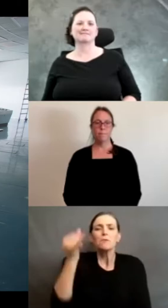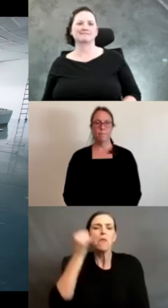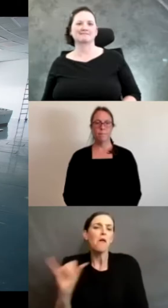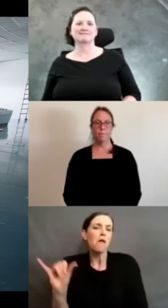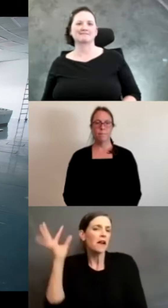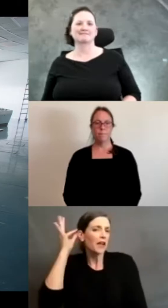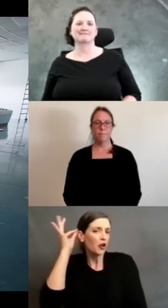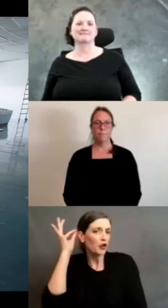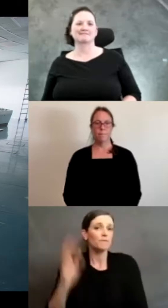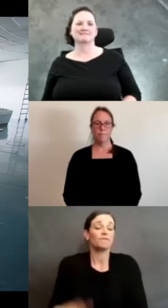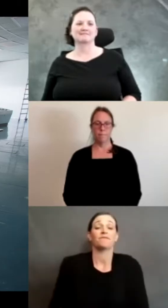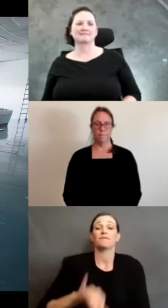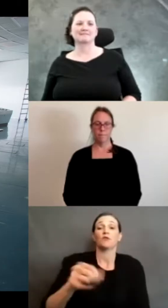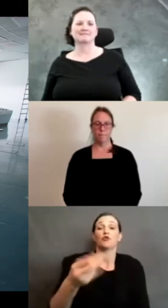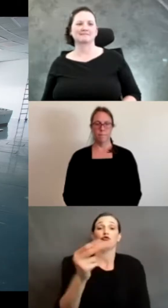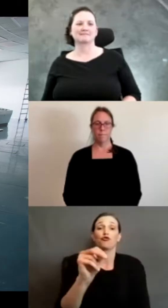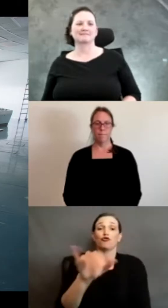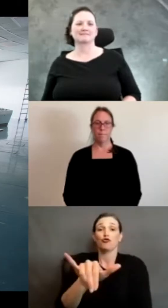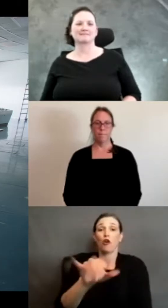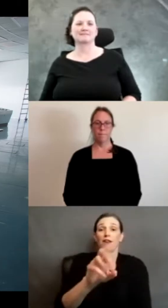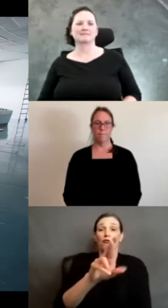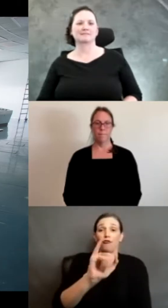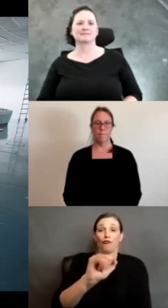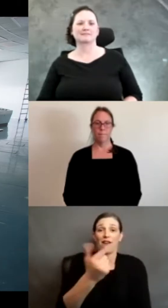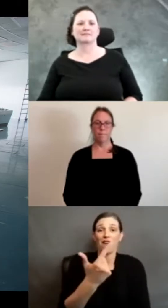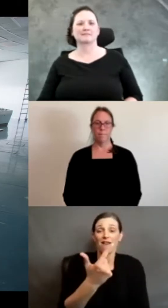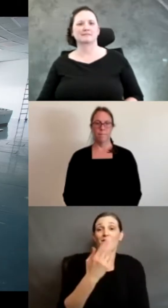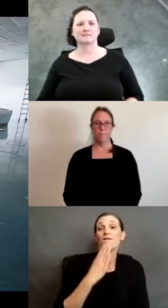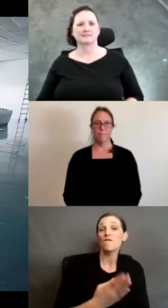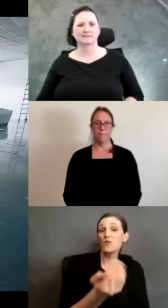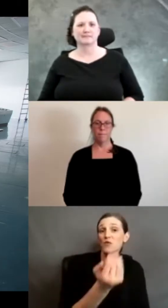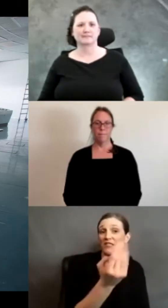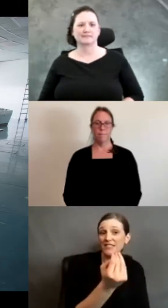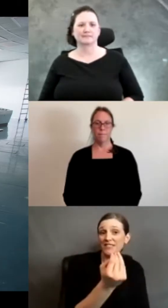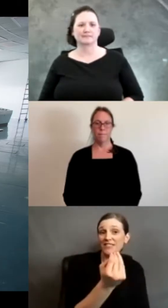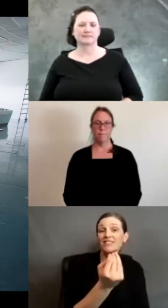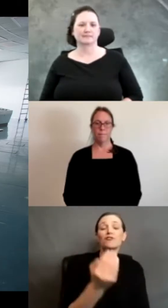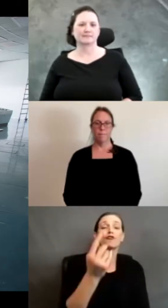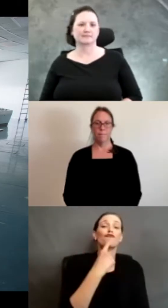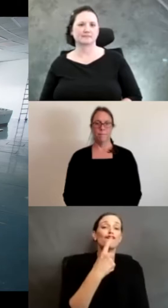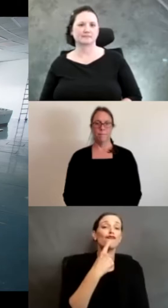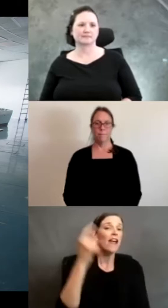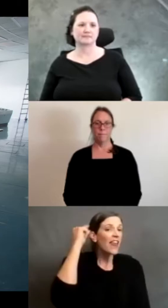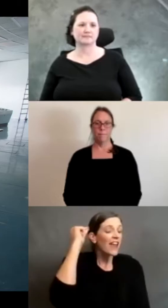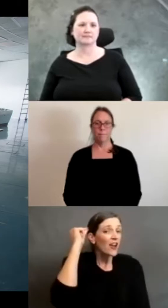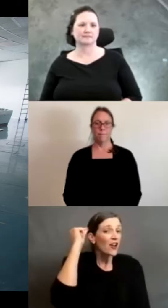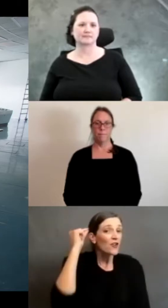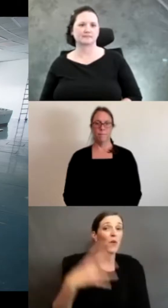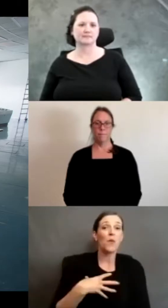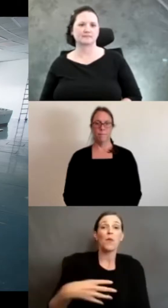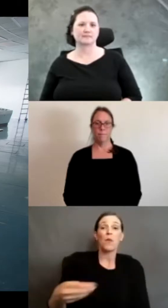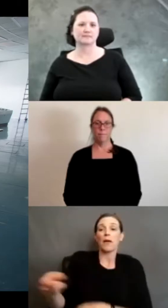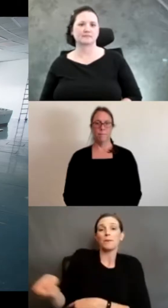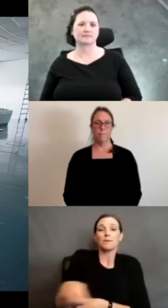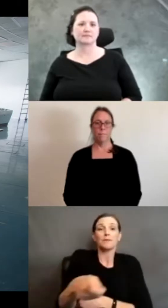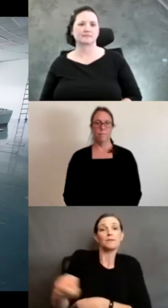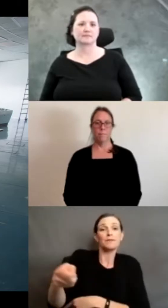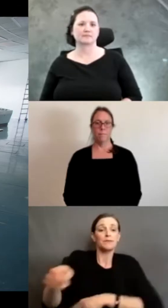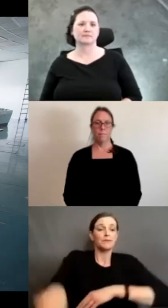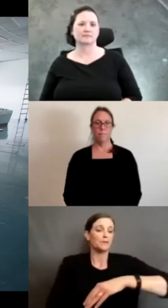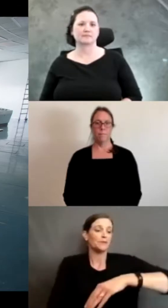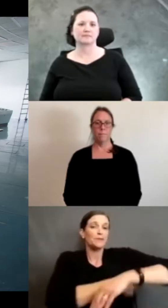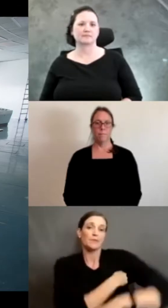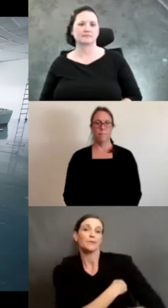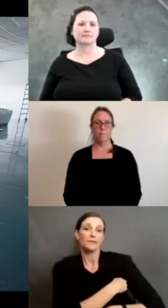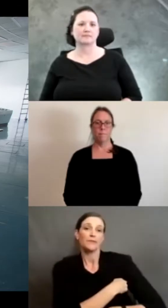Johnny Craig is a 14-year-old with red hair. He has a white cane tucked under his arm. They